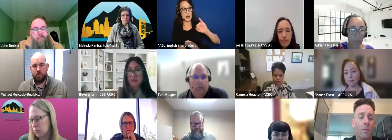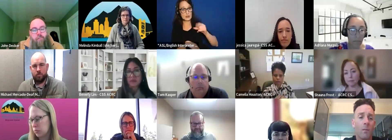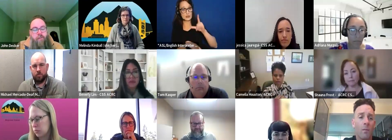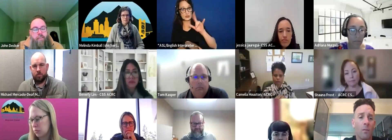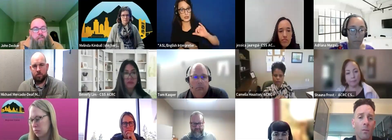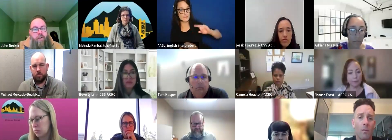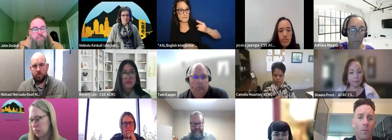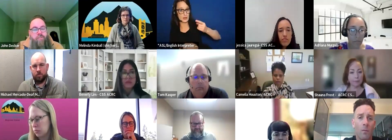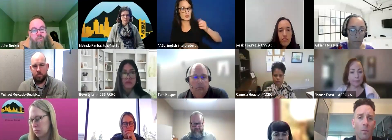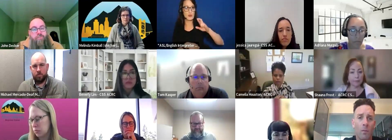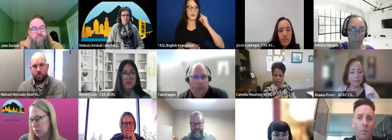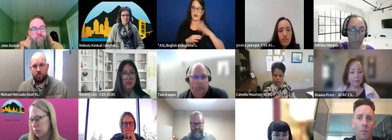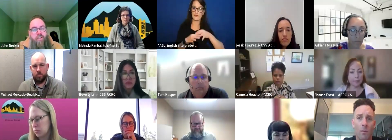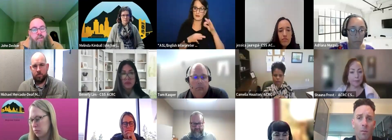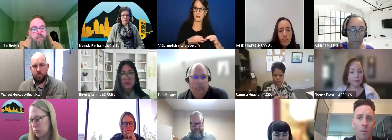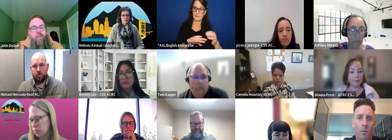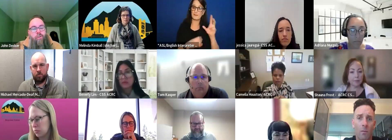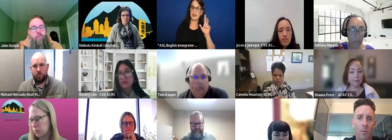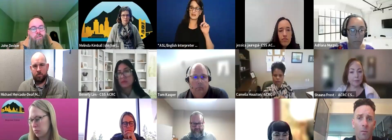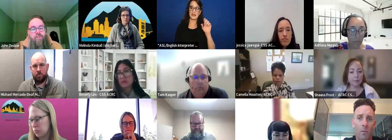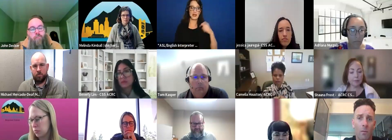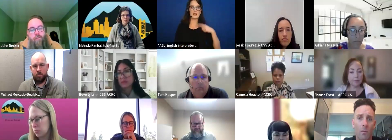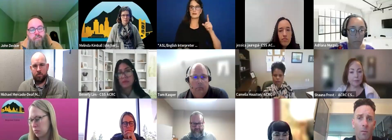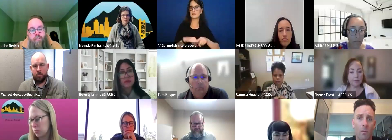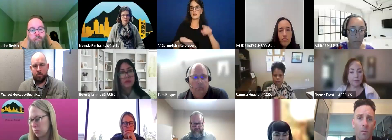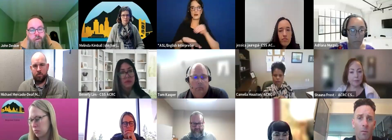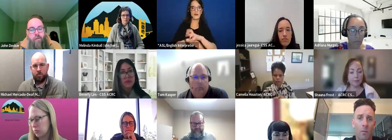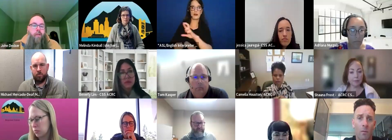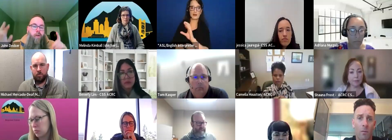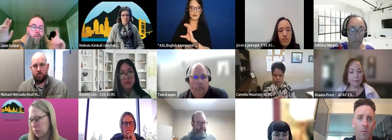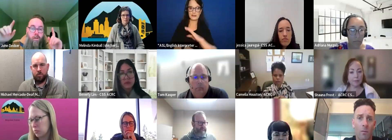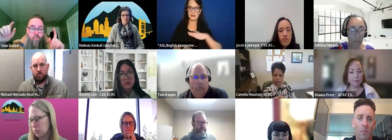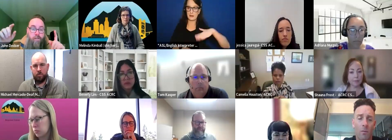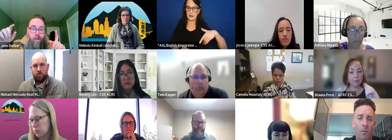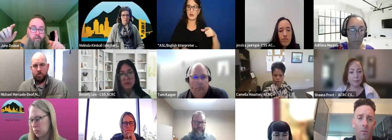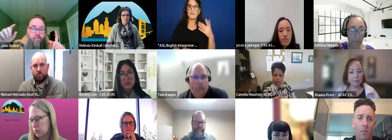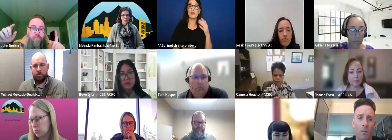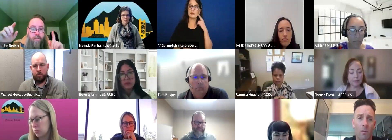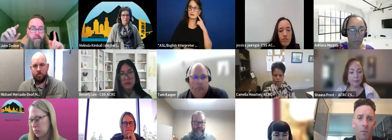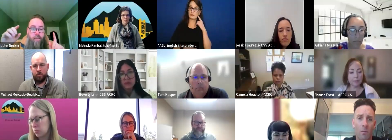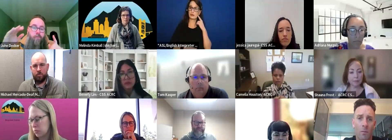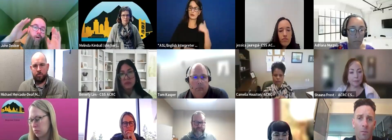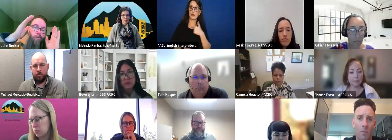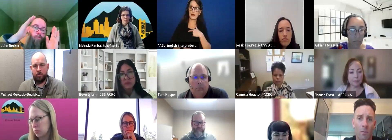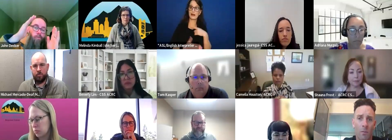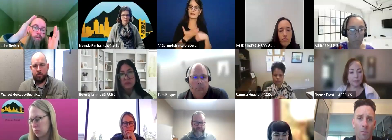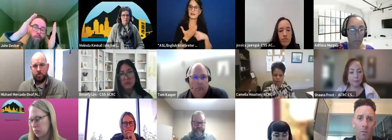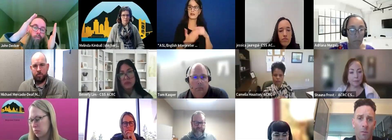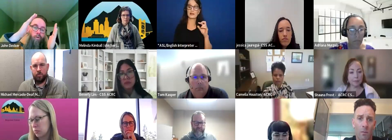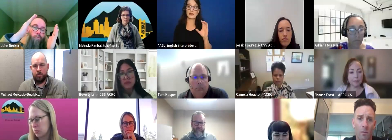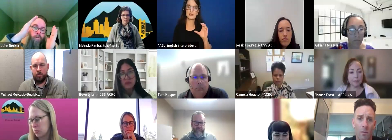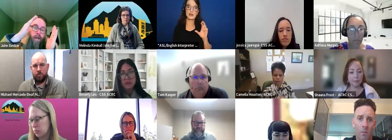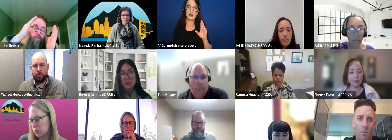DDS has not been able to provide that advisement to regional centers yet. You've heard us talk previously about crosswalk documents that indicate where